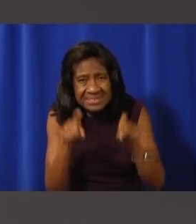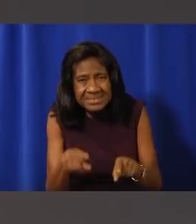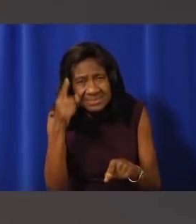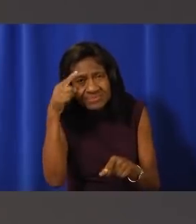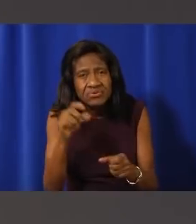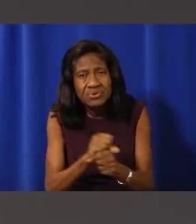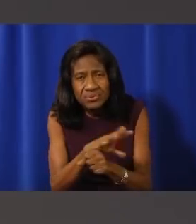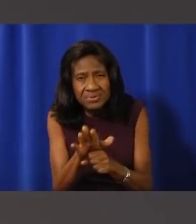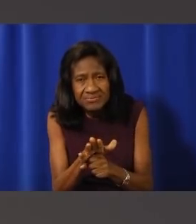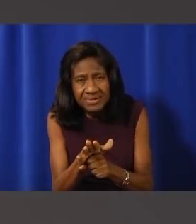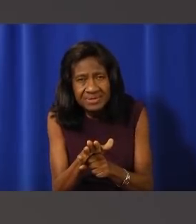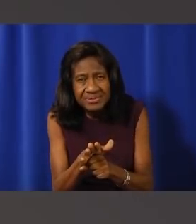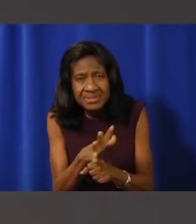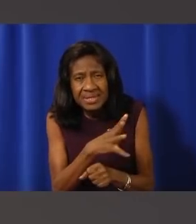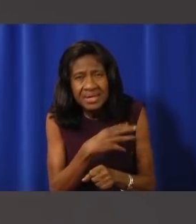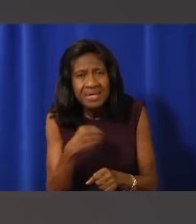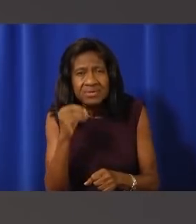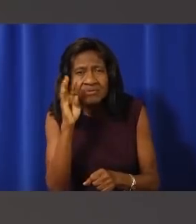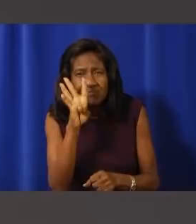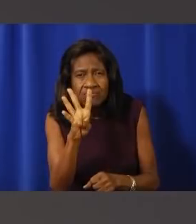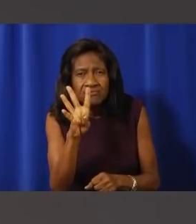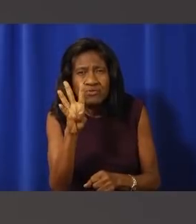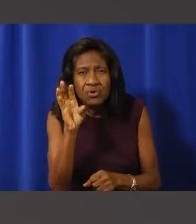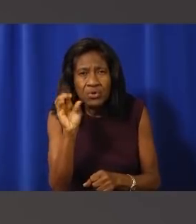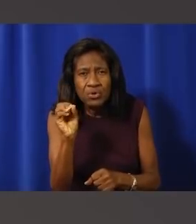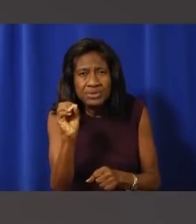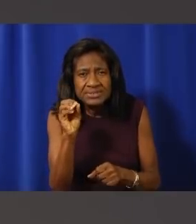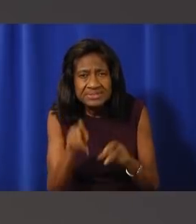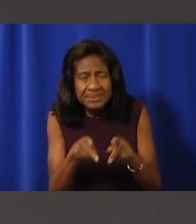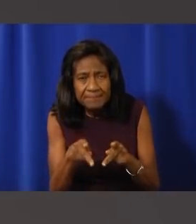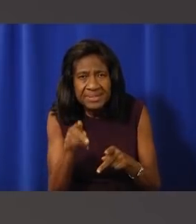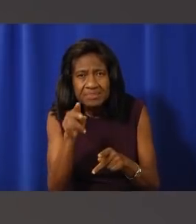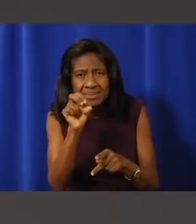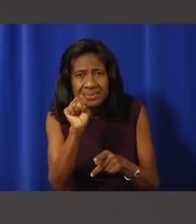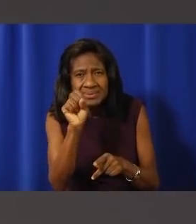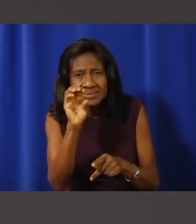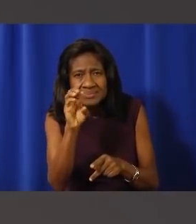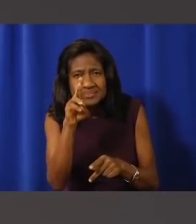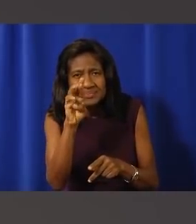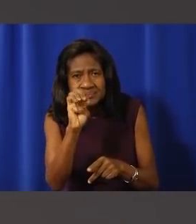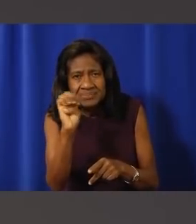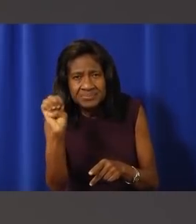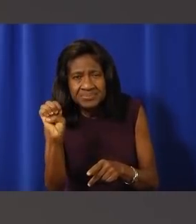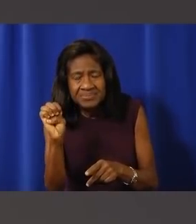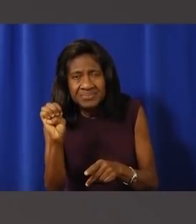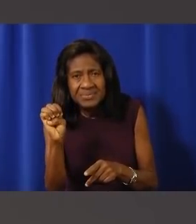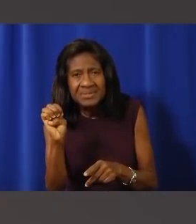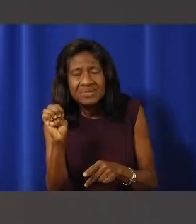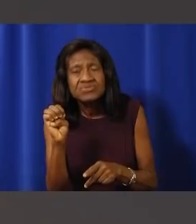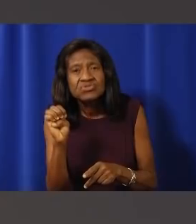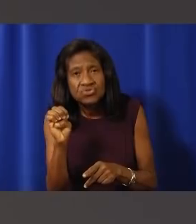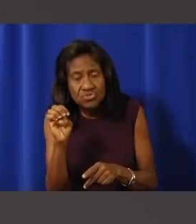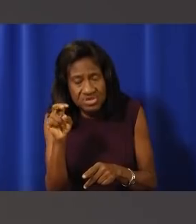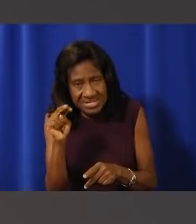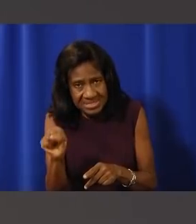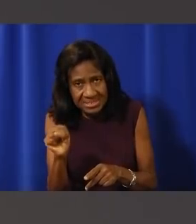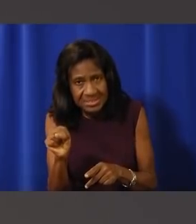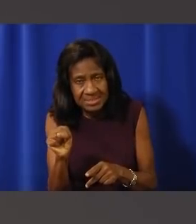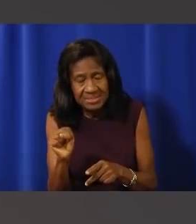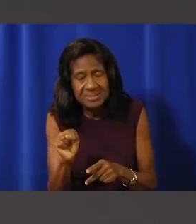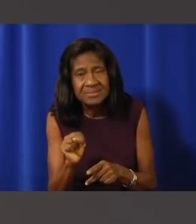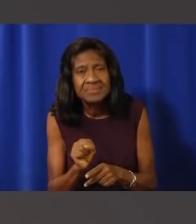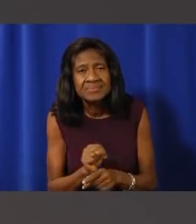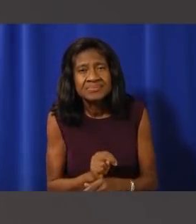COVID-19, and a further additional 40 screened over the weekend. So quite a bit of screening related to